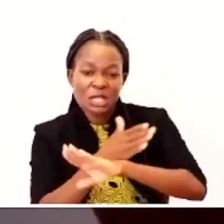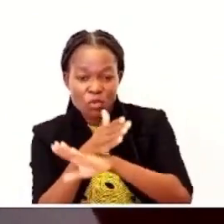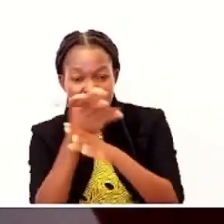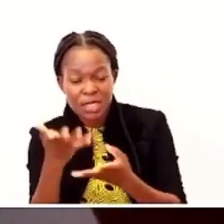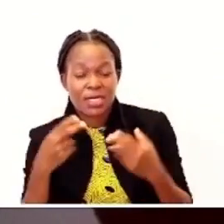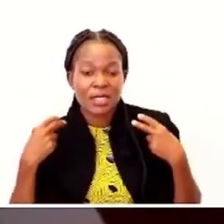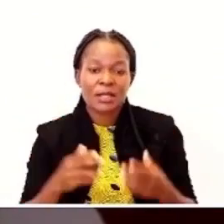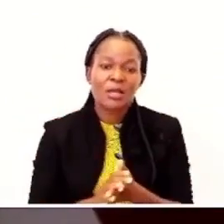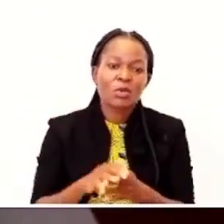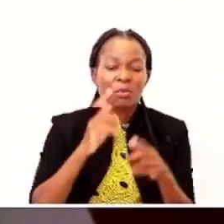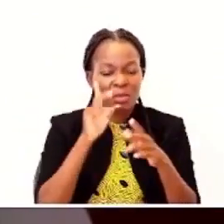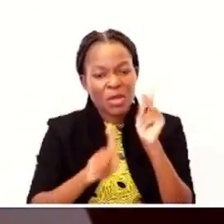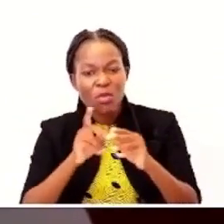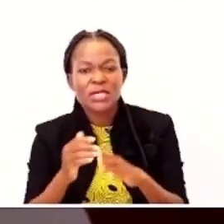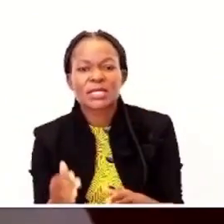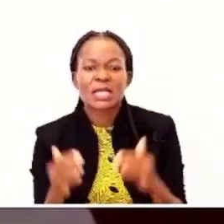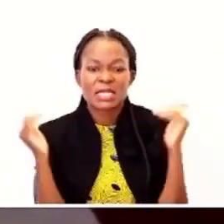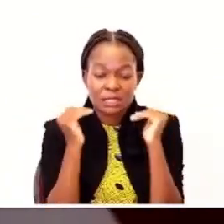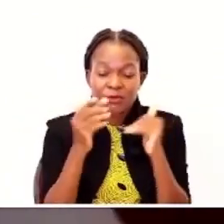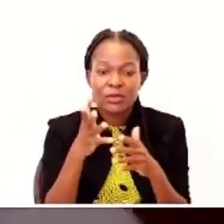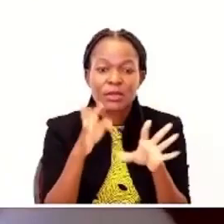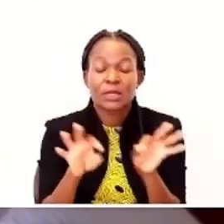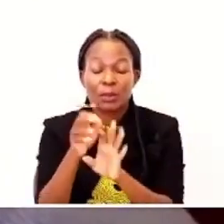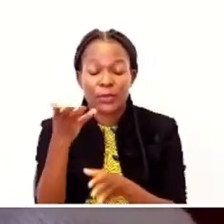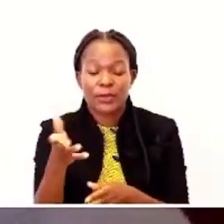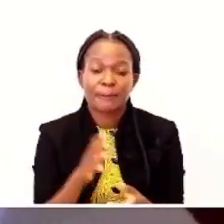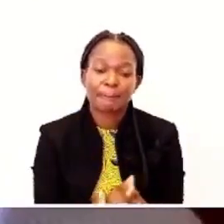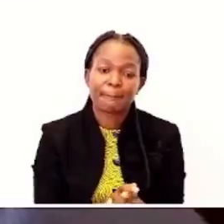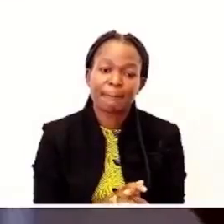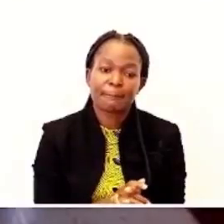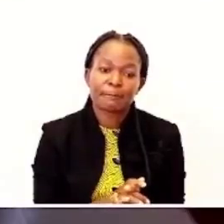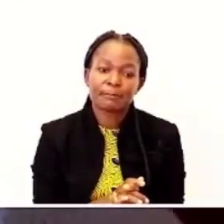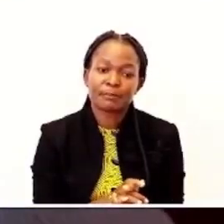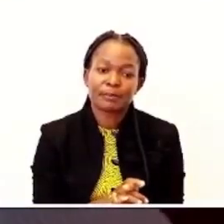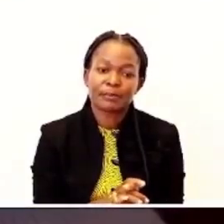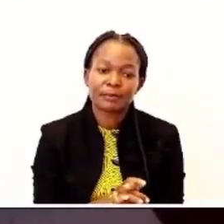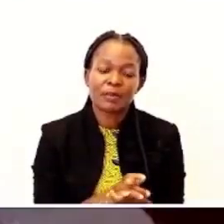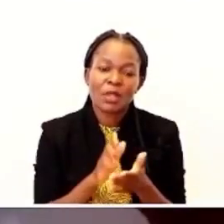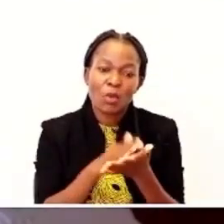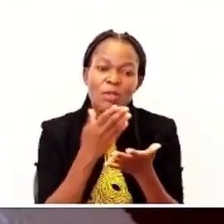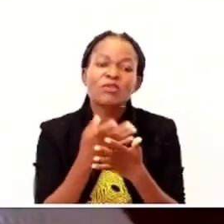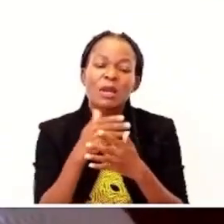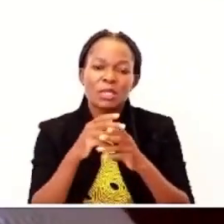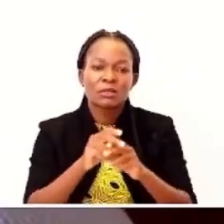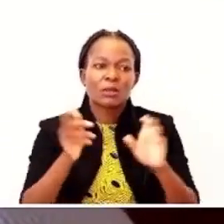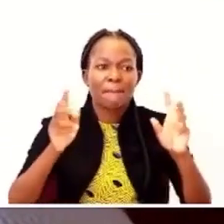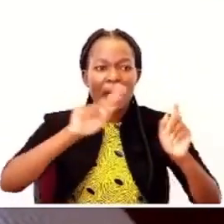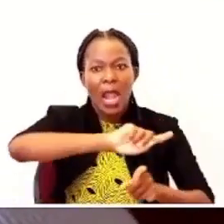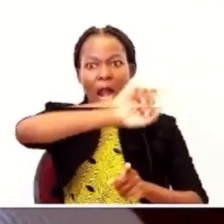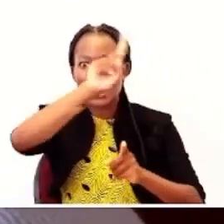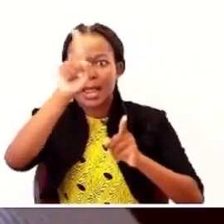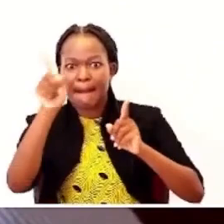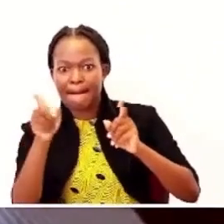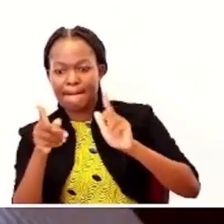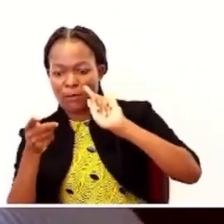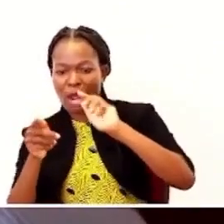and futures. And that paradigm shift is essential for us to move forward, and